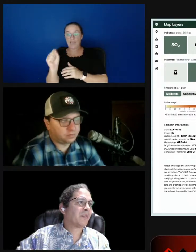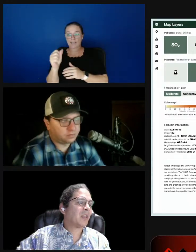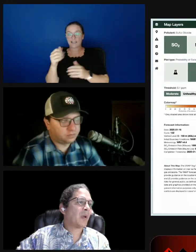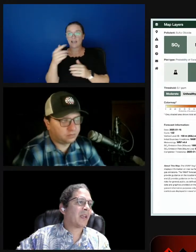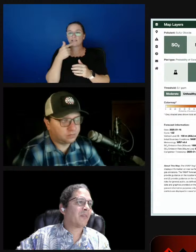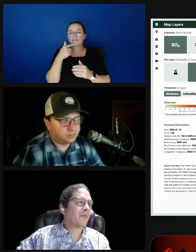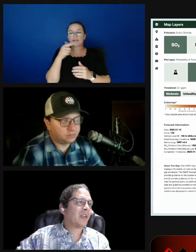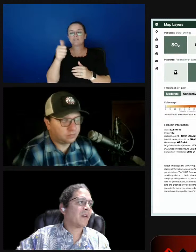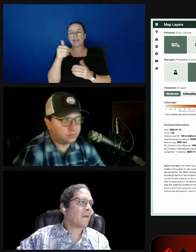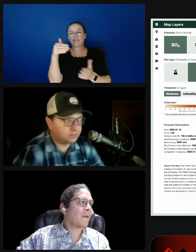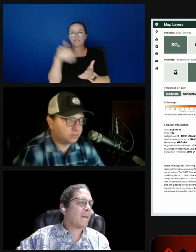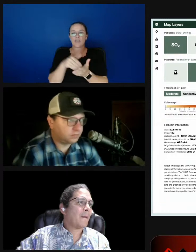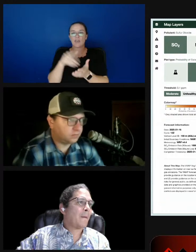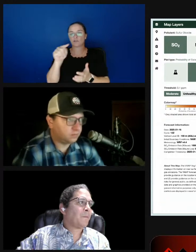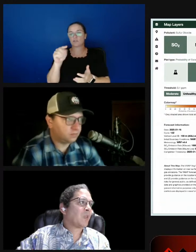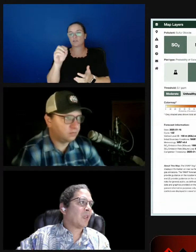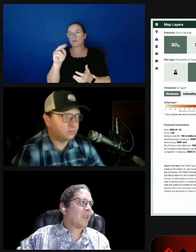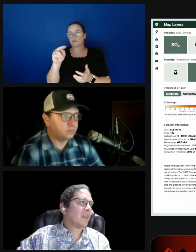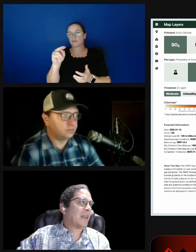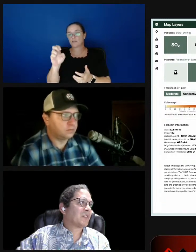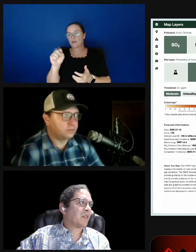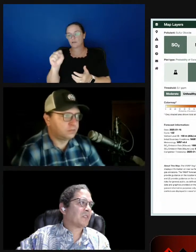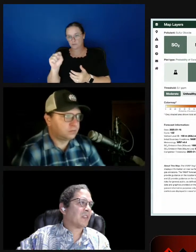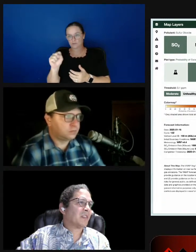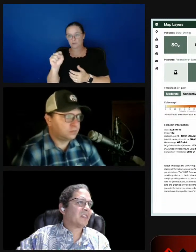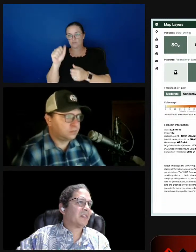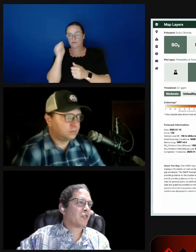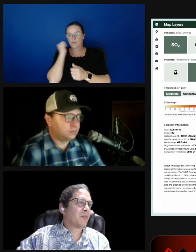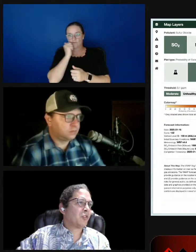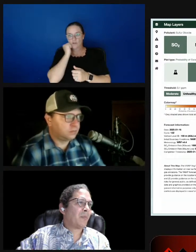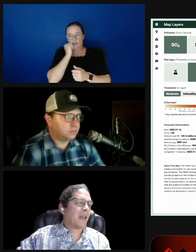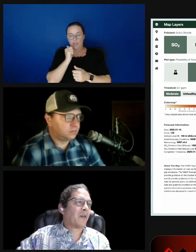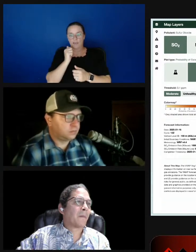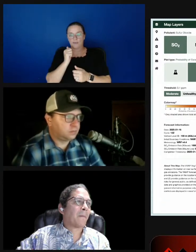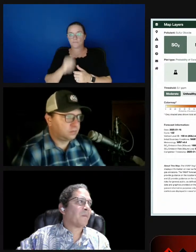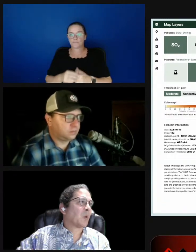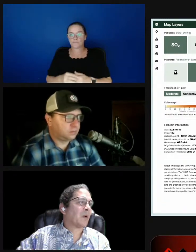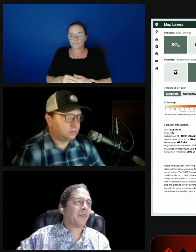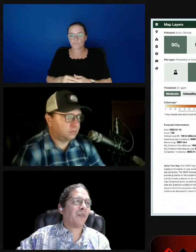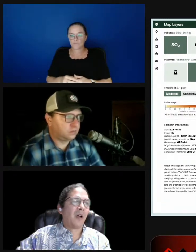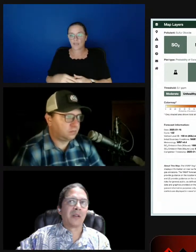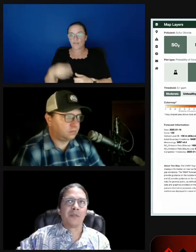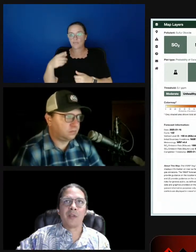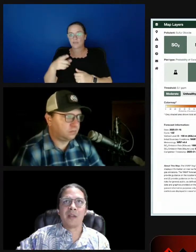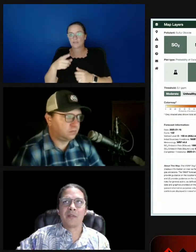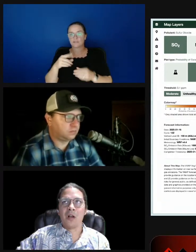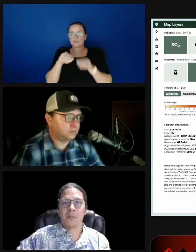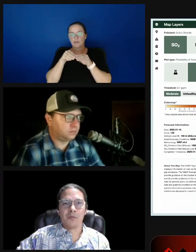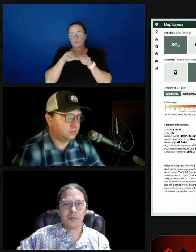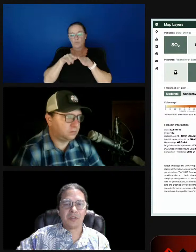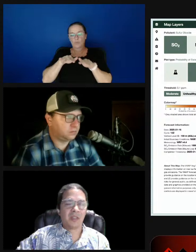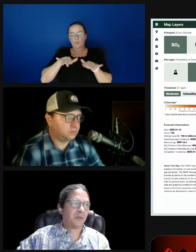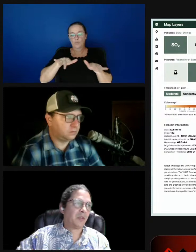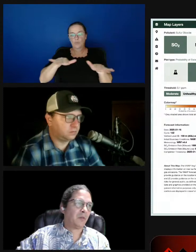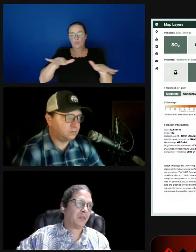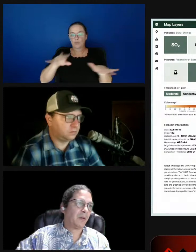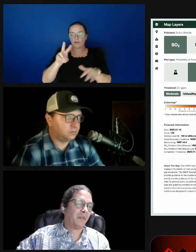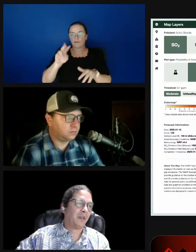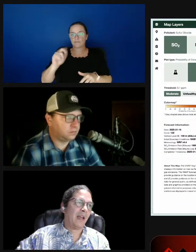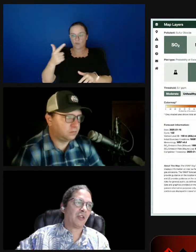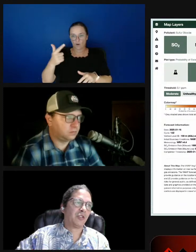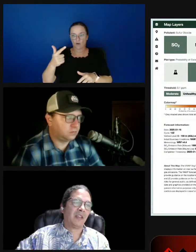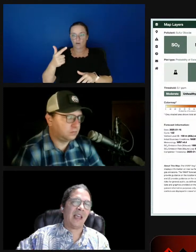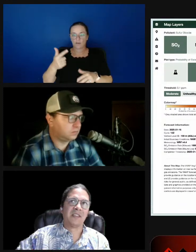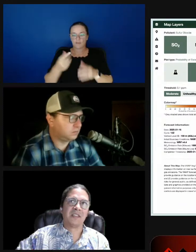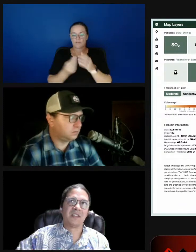day out of Kilauea from right here. And that results in this distribution pattern of the VOG, the volcanic fog produced as a result of